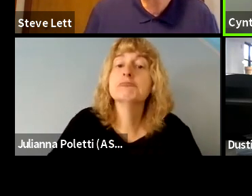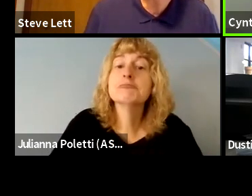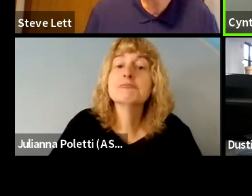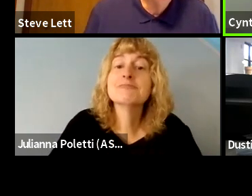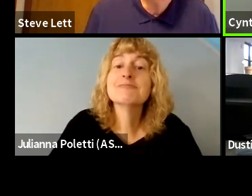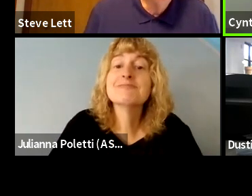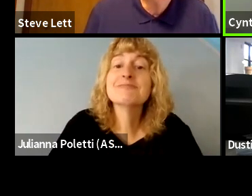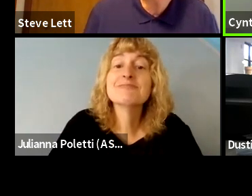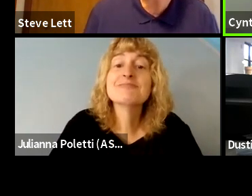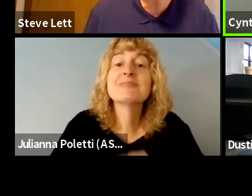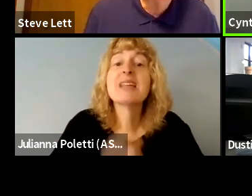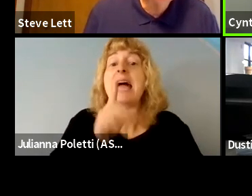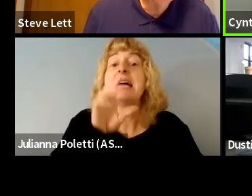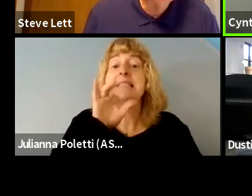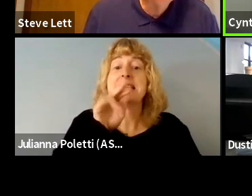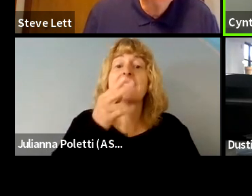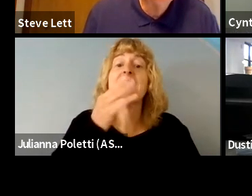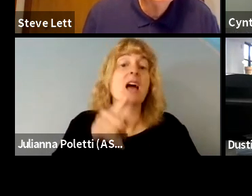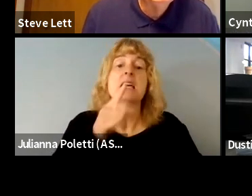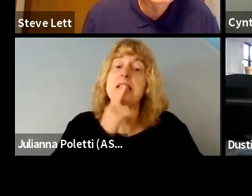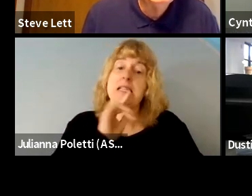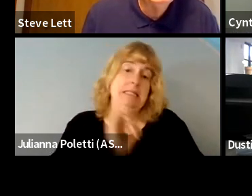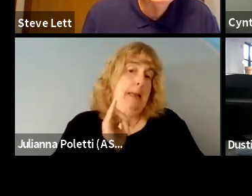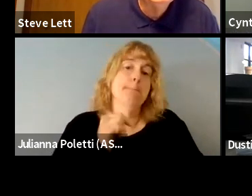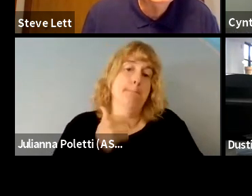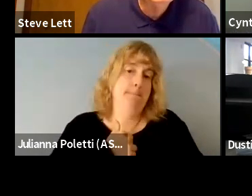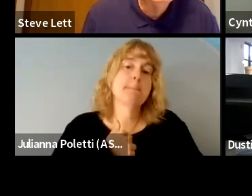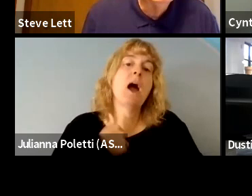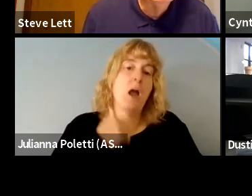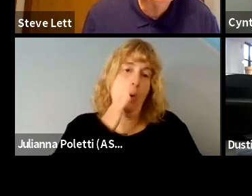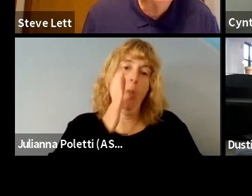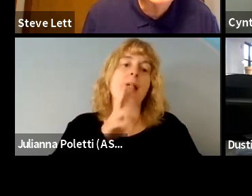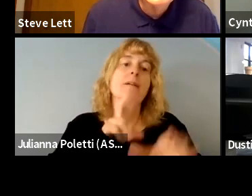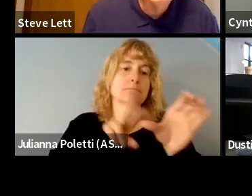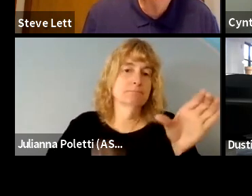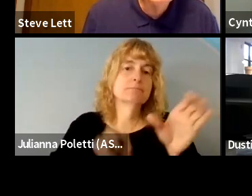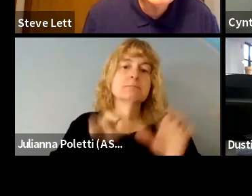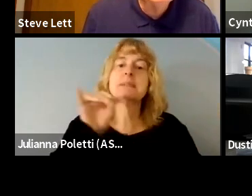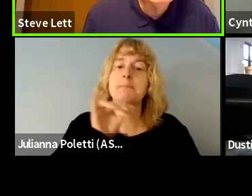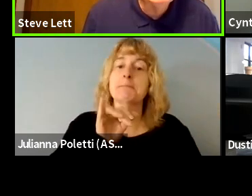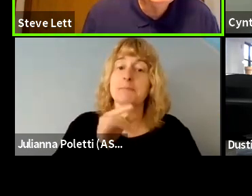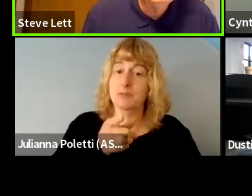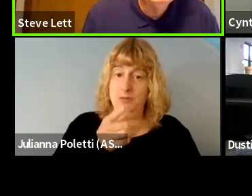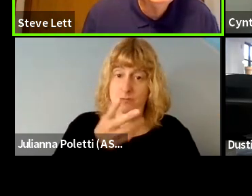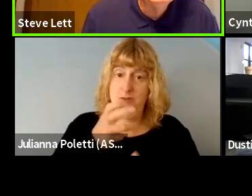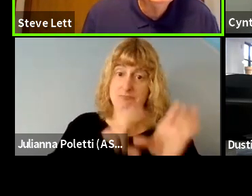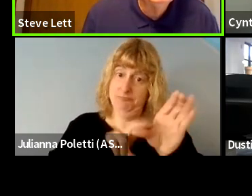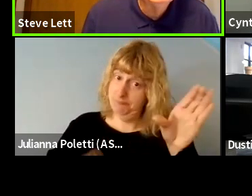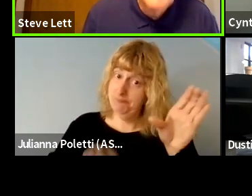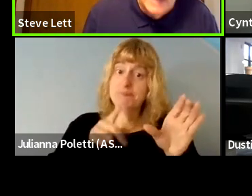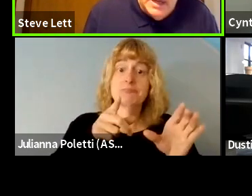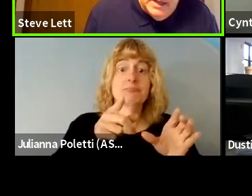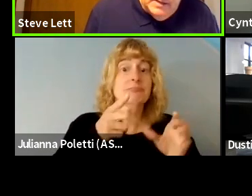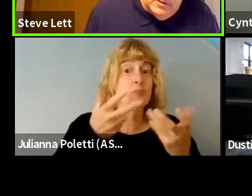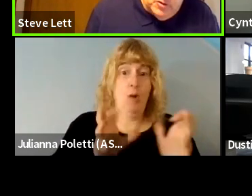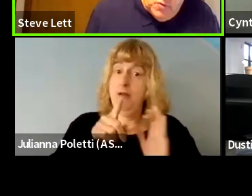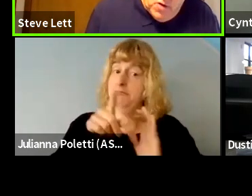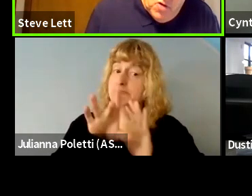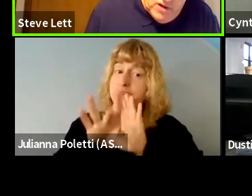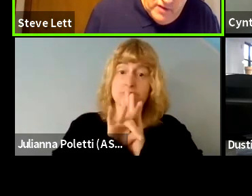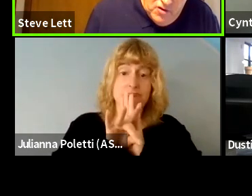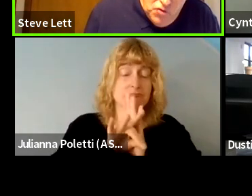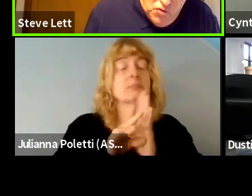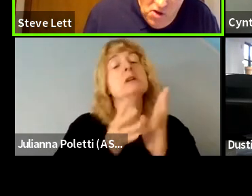I will. Cynthia? I will do the same. Decline to be nominated? Yes. So